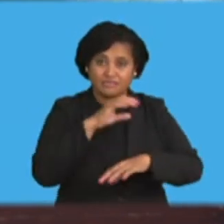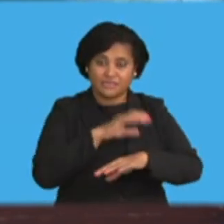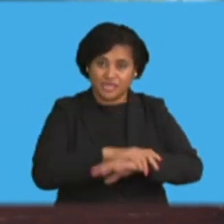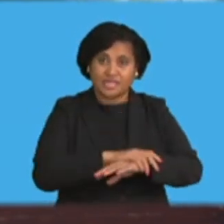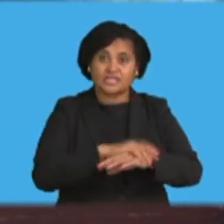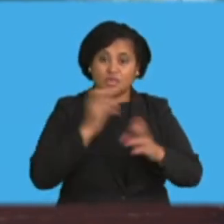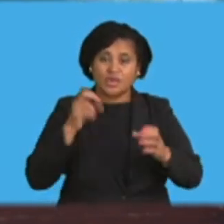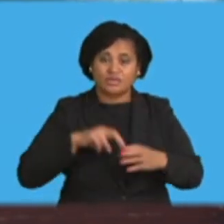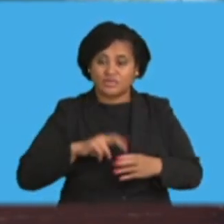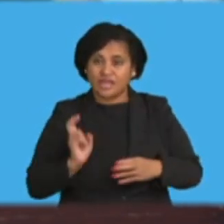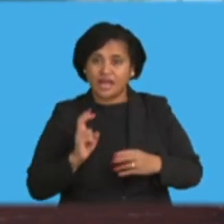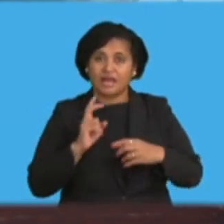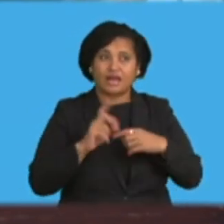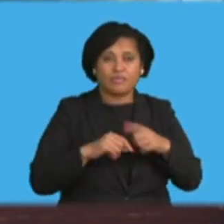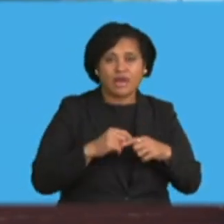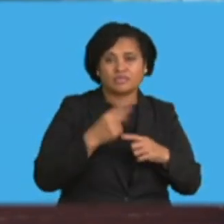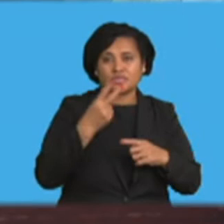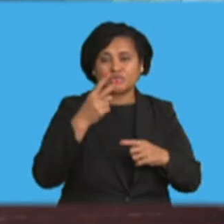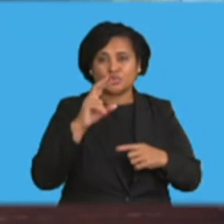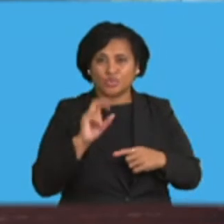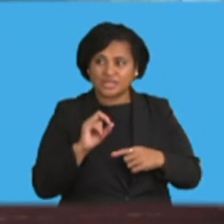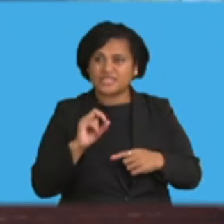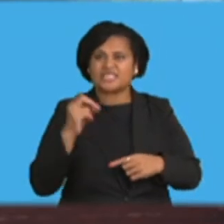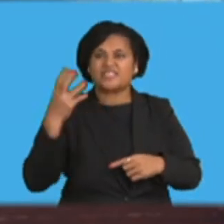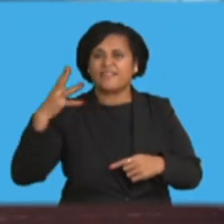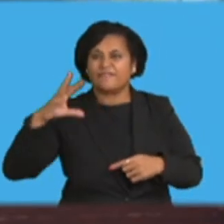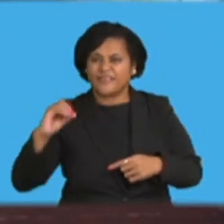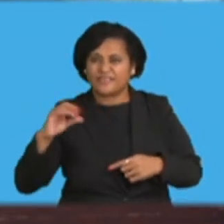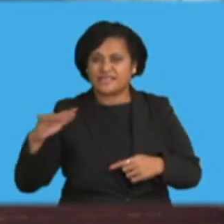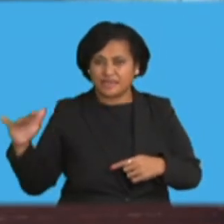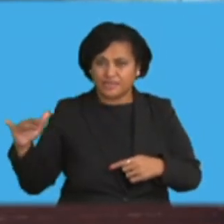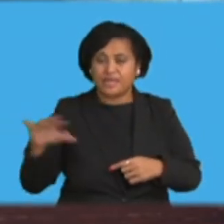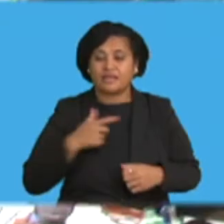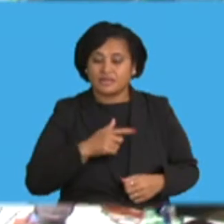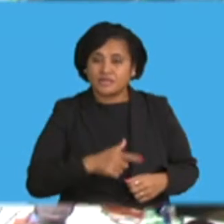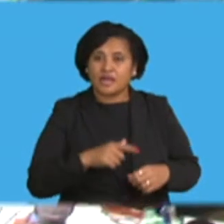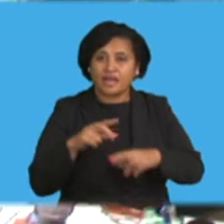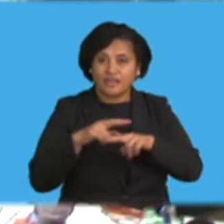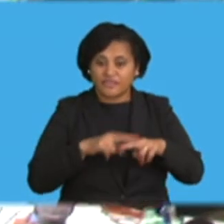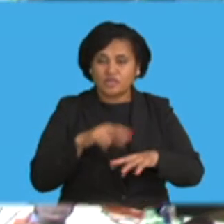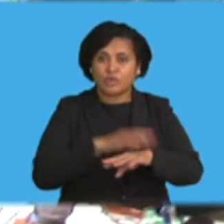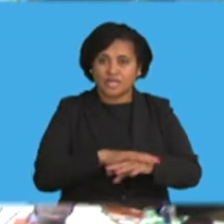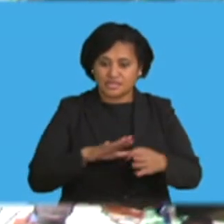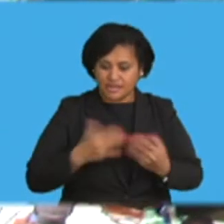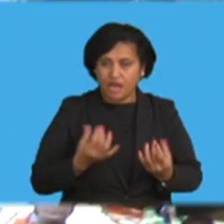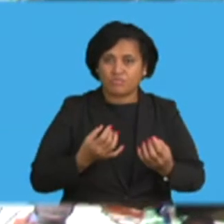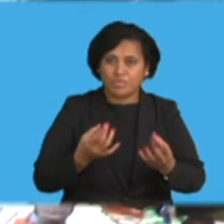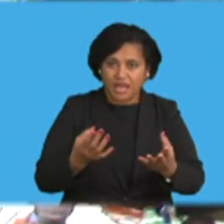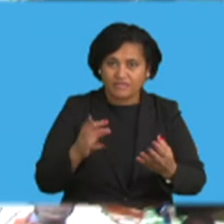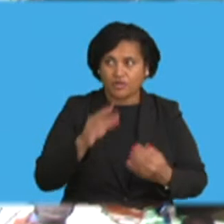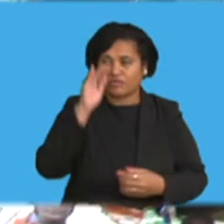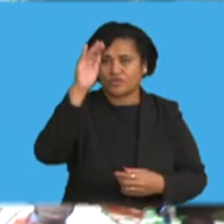retire around 2050. Thus, Fiji Police is preparing a workforce not only for now and tomorrow,